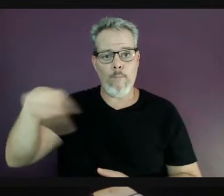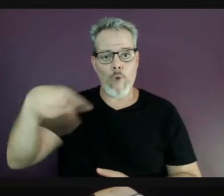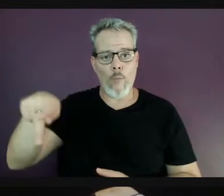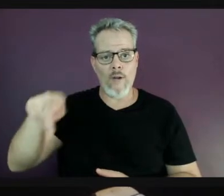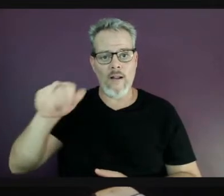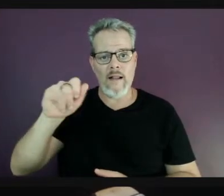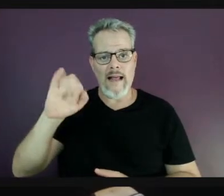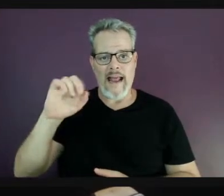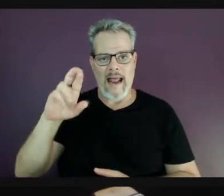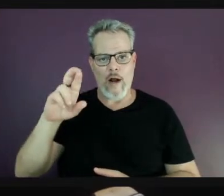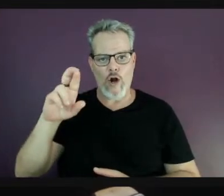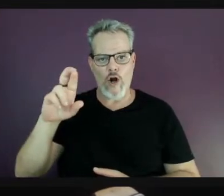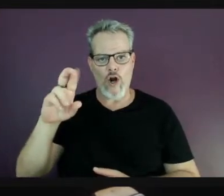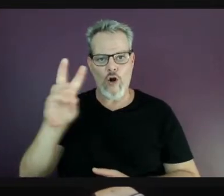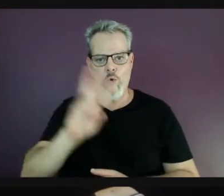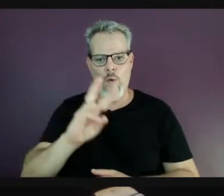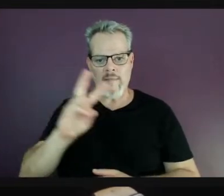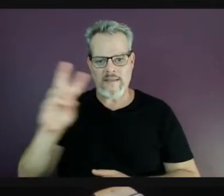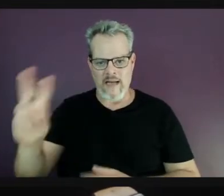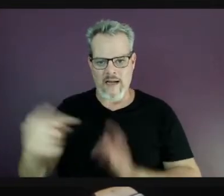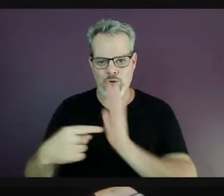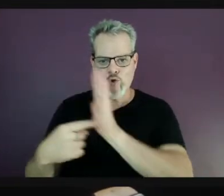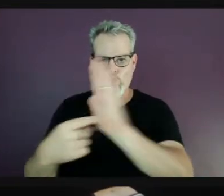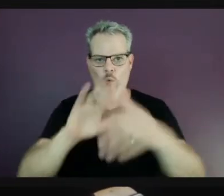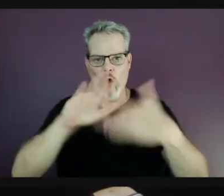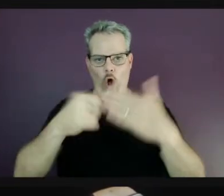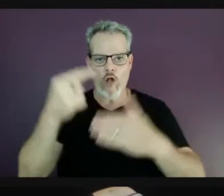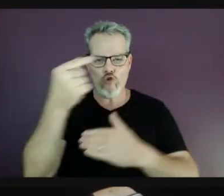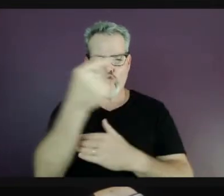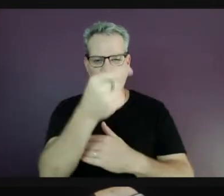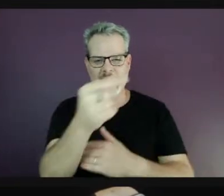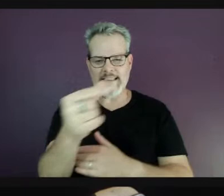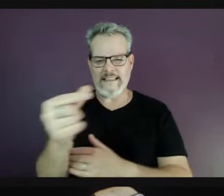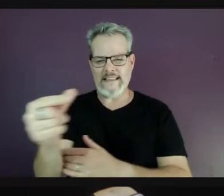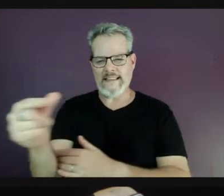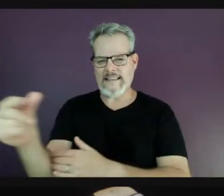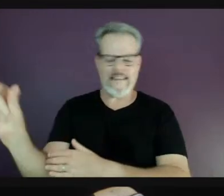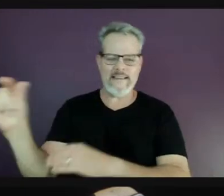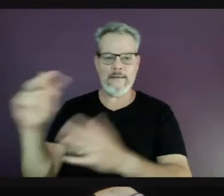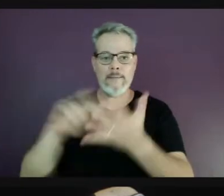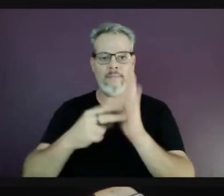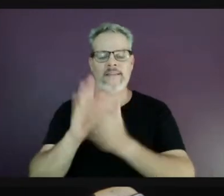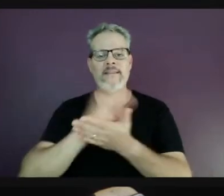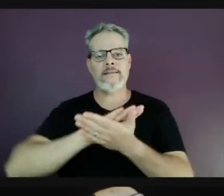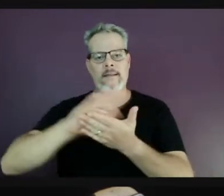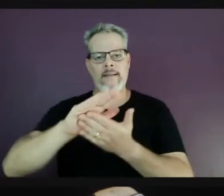all the stations island-wide clean air this week on Hawaii.